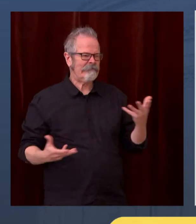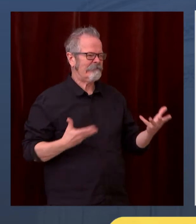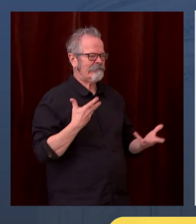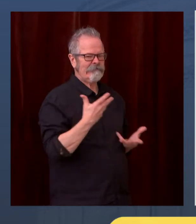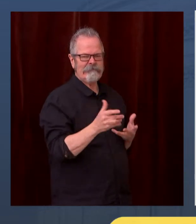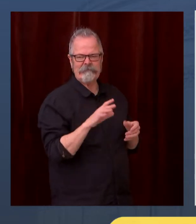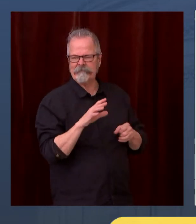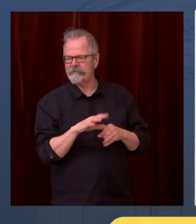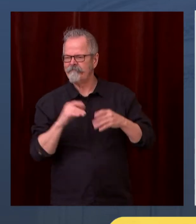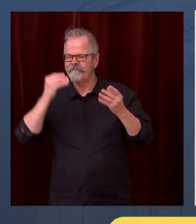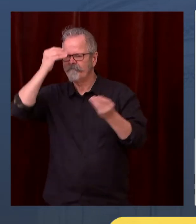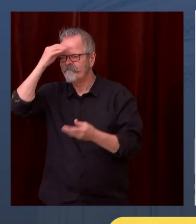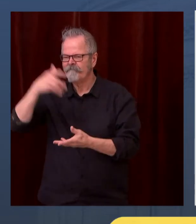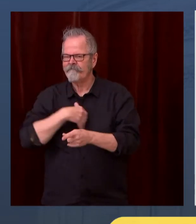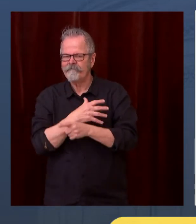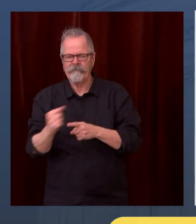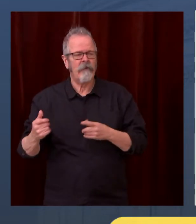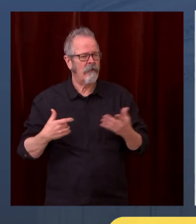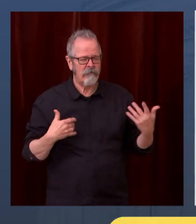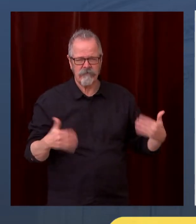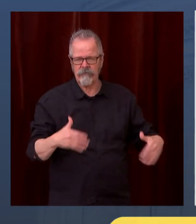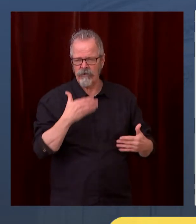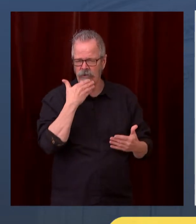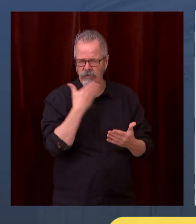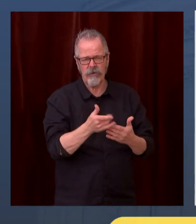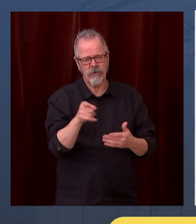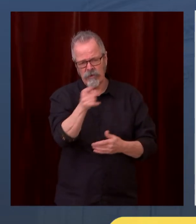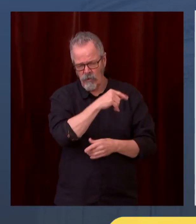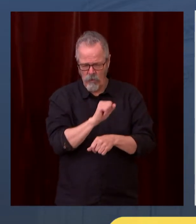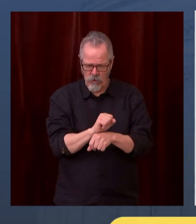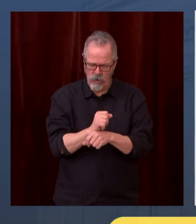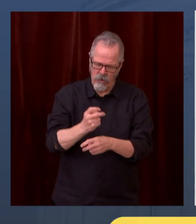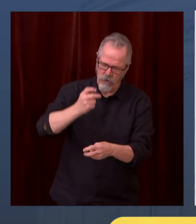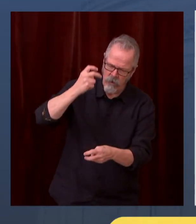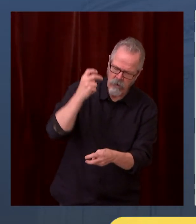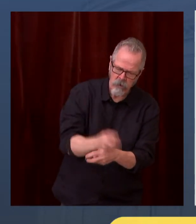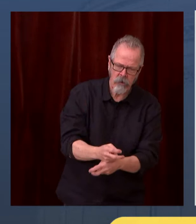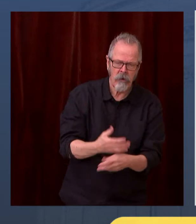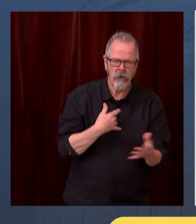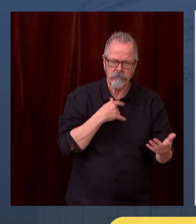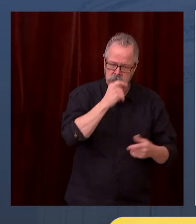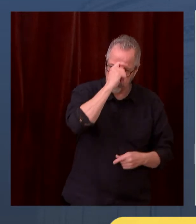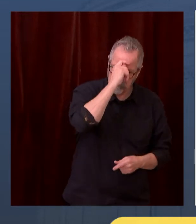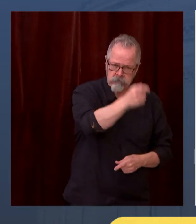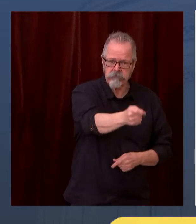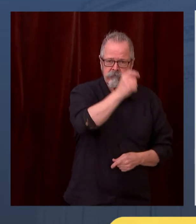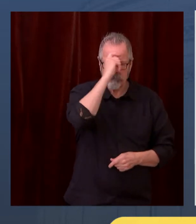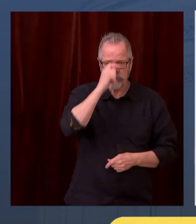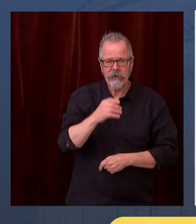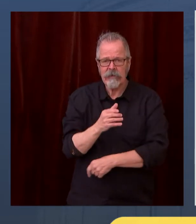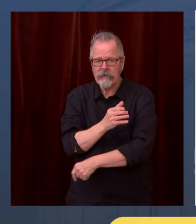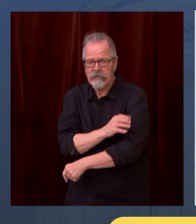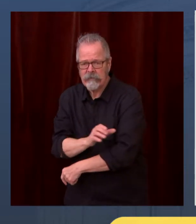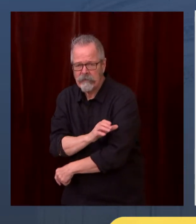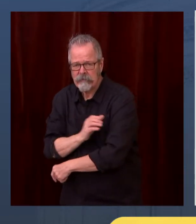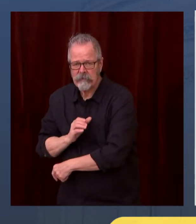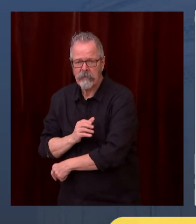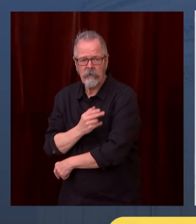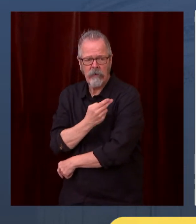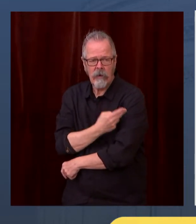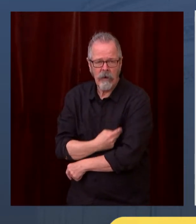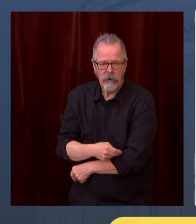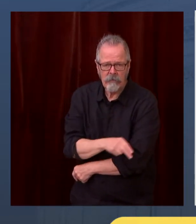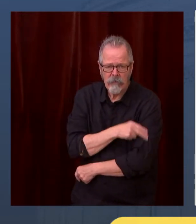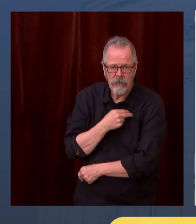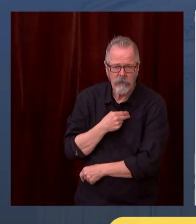across the state to get people vaccinated, from small clinics, pharmacies, hospitals, to mass vaccination sites, has been incredible,